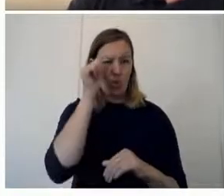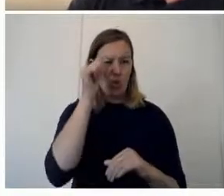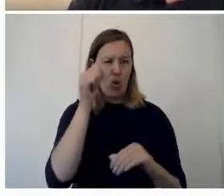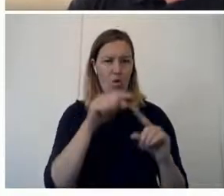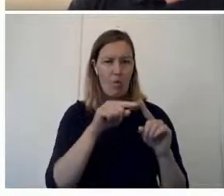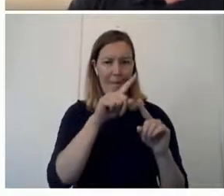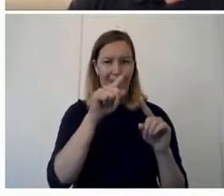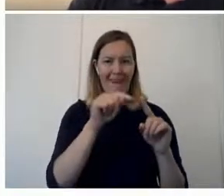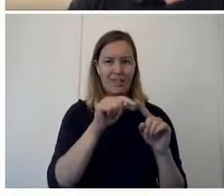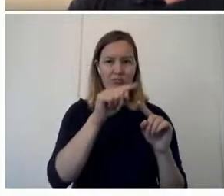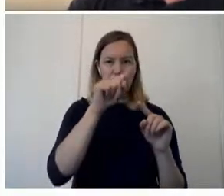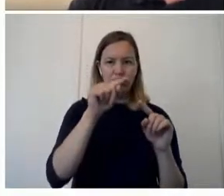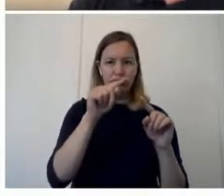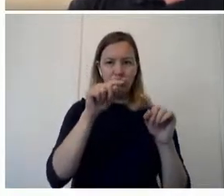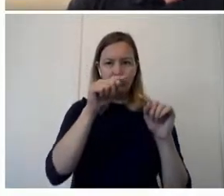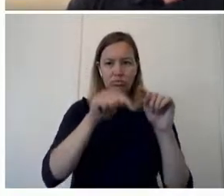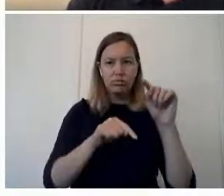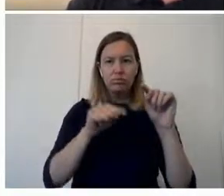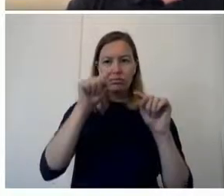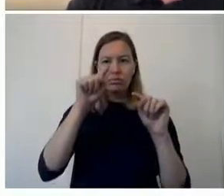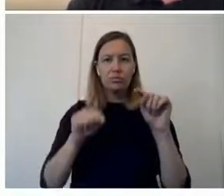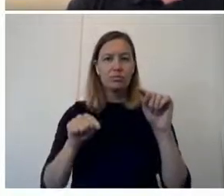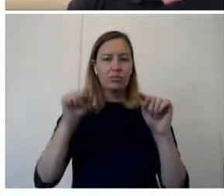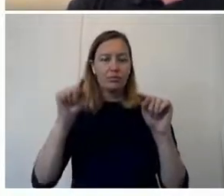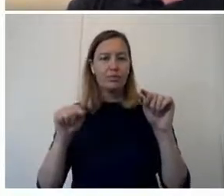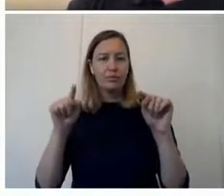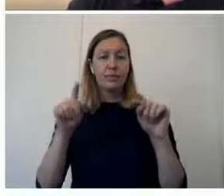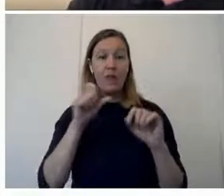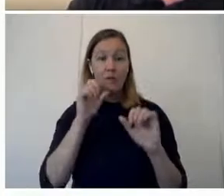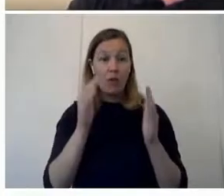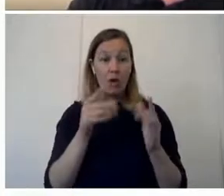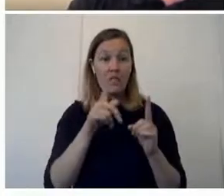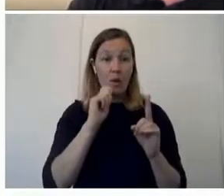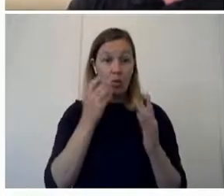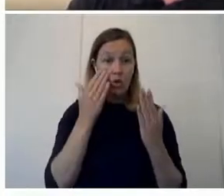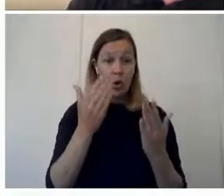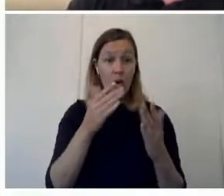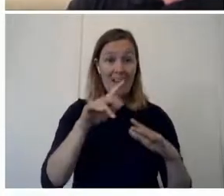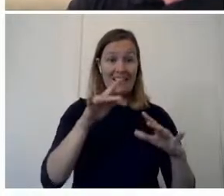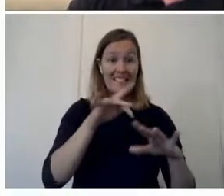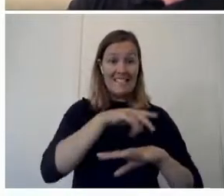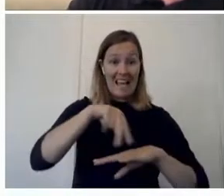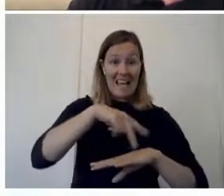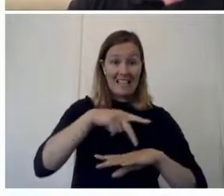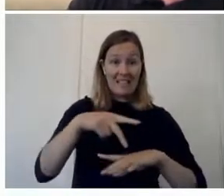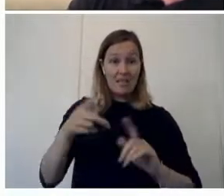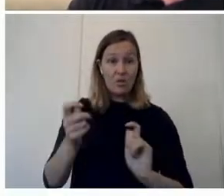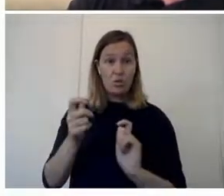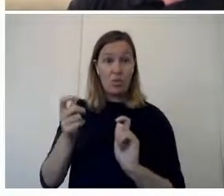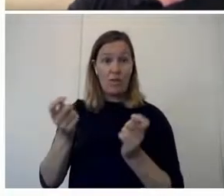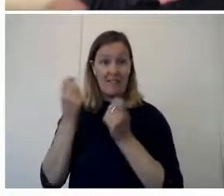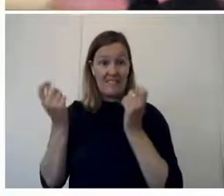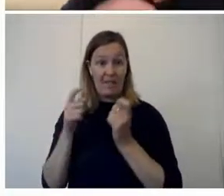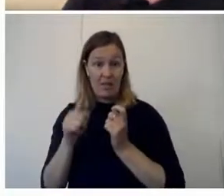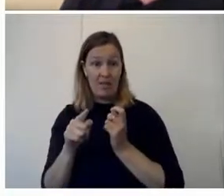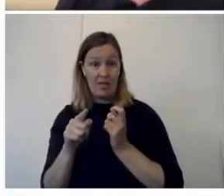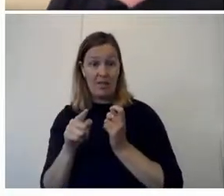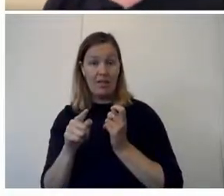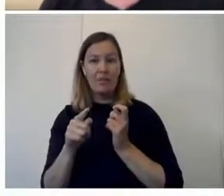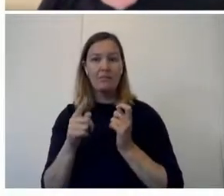you just concentrate your eyes on the bars, I'm going to move from dance to festivals. See what it does. Boom.